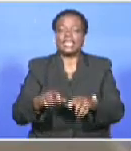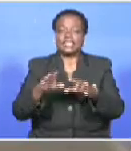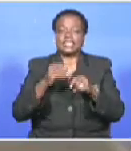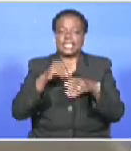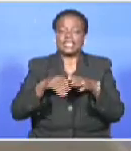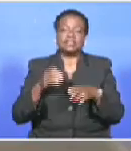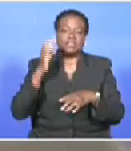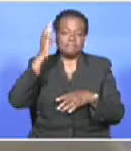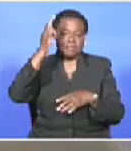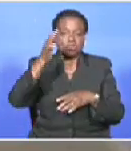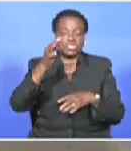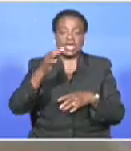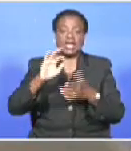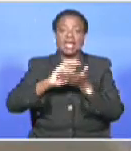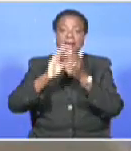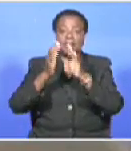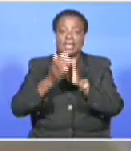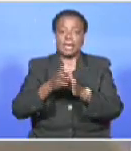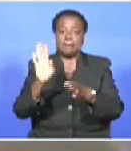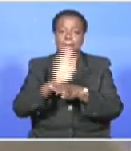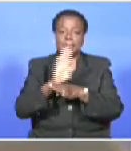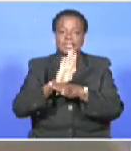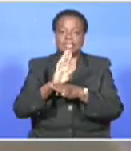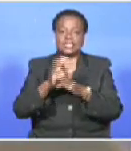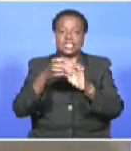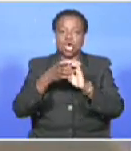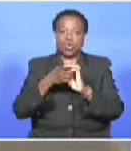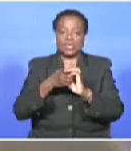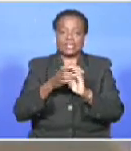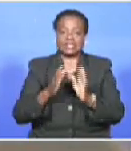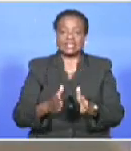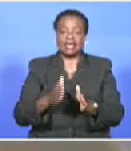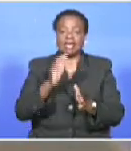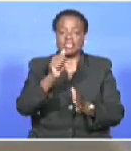business owners themselves. Jiminy DeSwain, ZNS Network News.